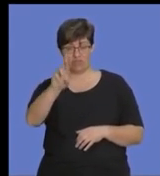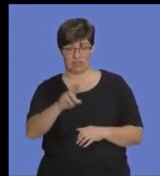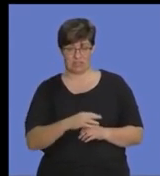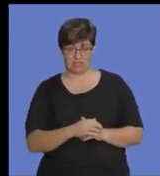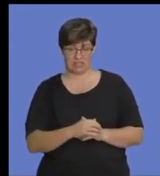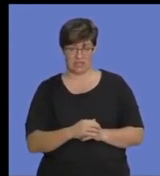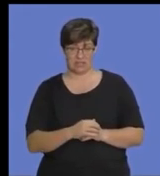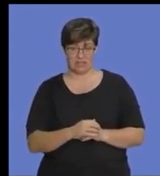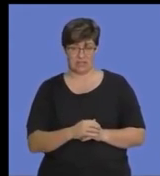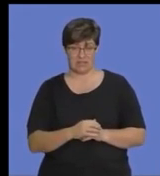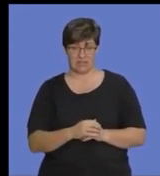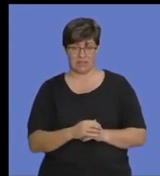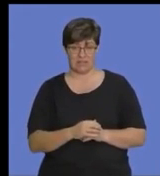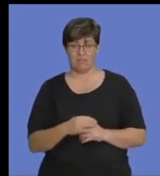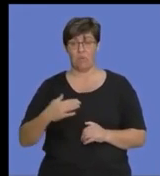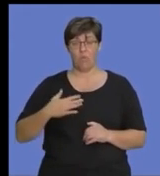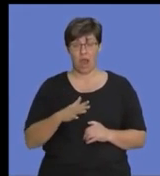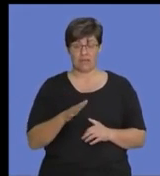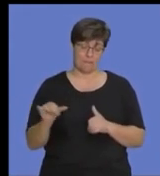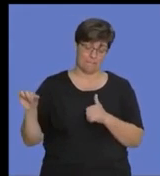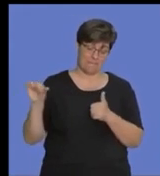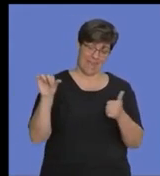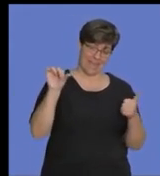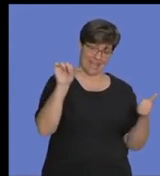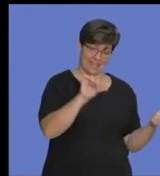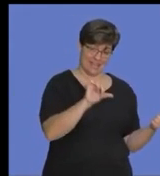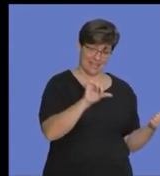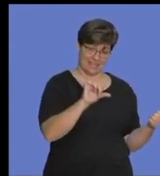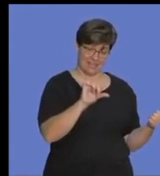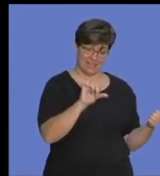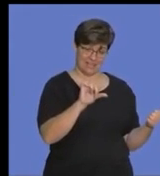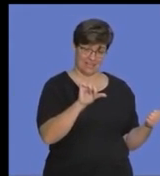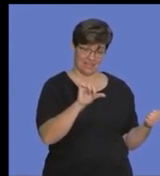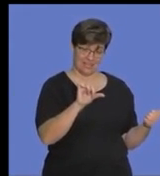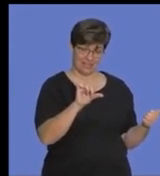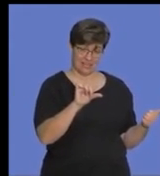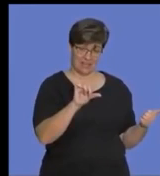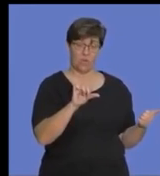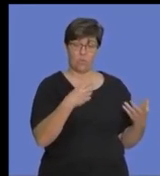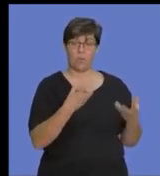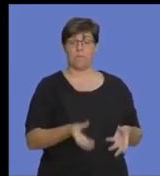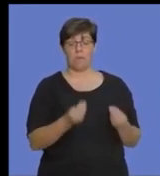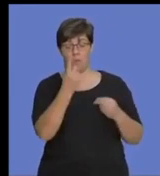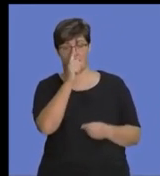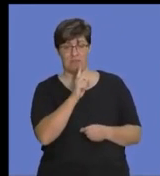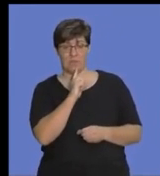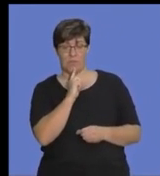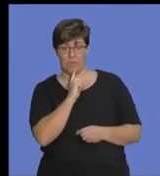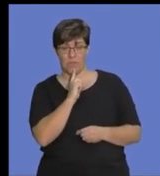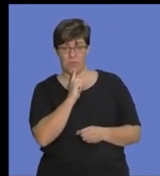826 rands, right? So if I wanted to move backwards in terms of me having the 1,000